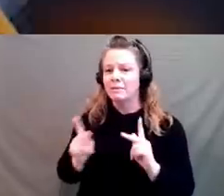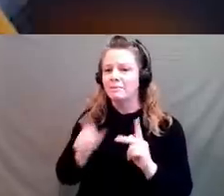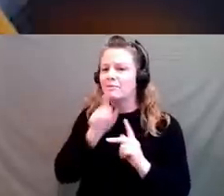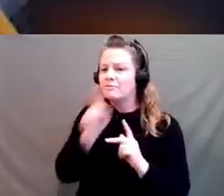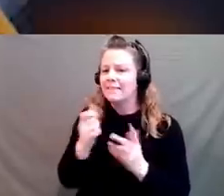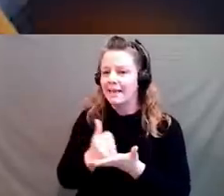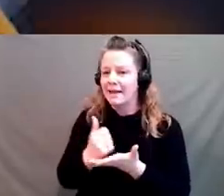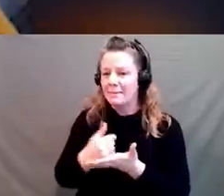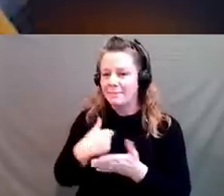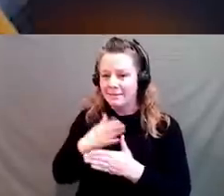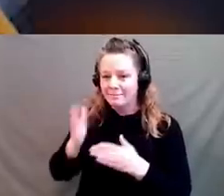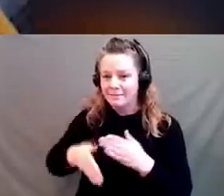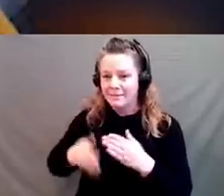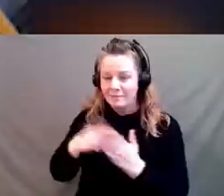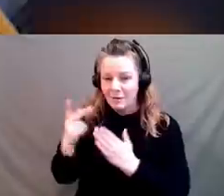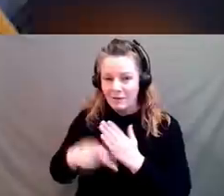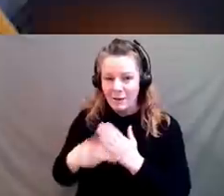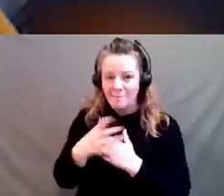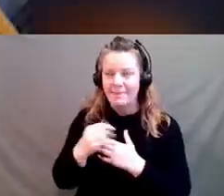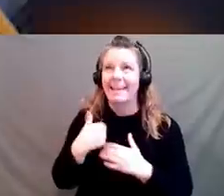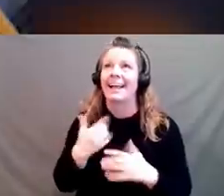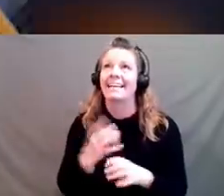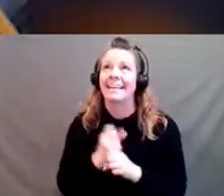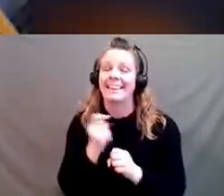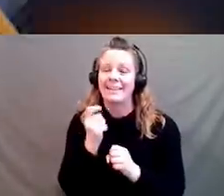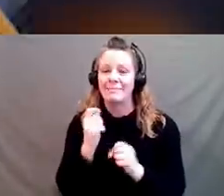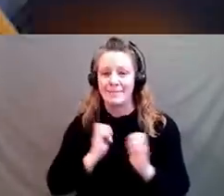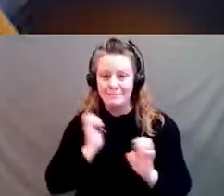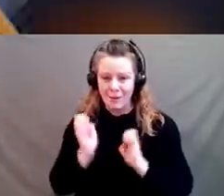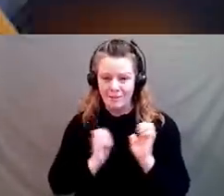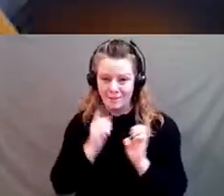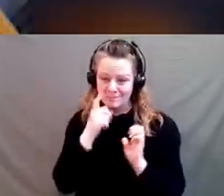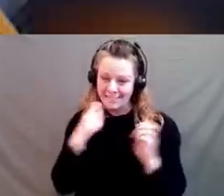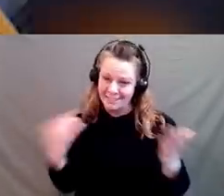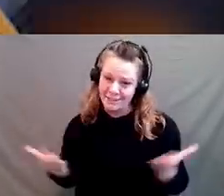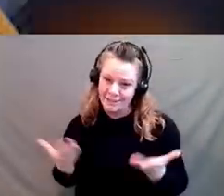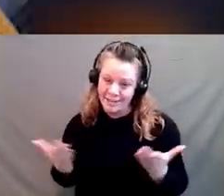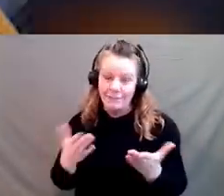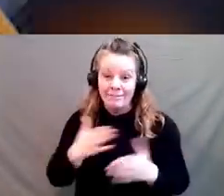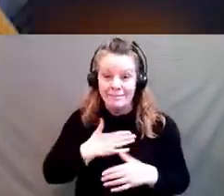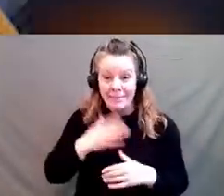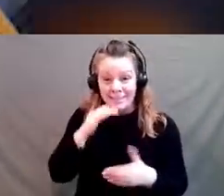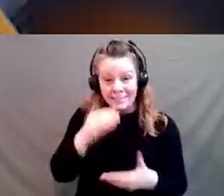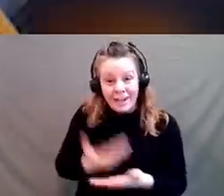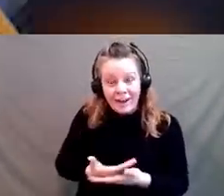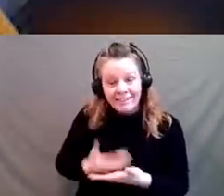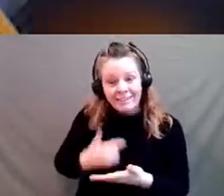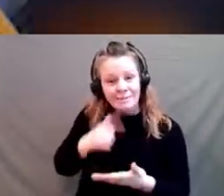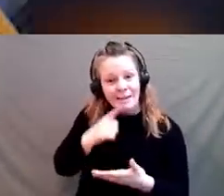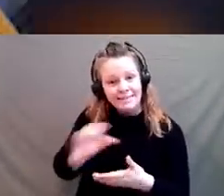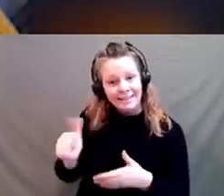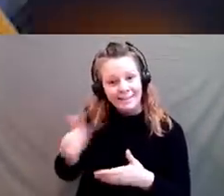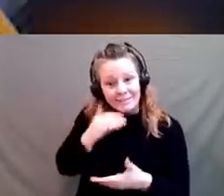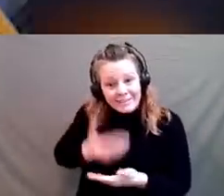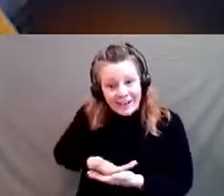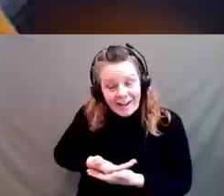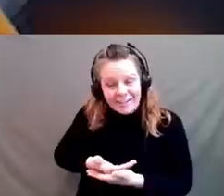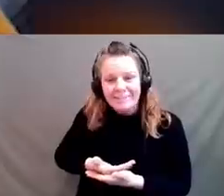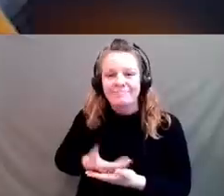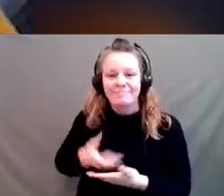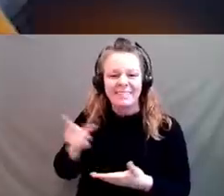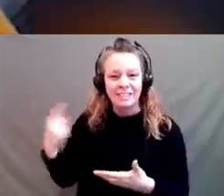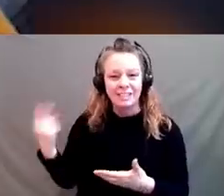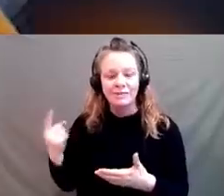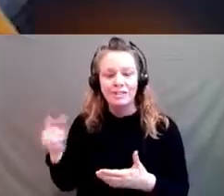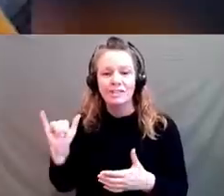program, and I get a little emotional because they're here. It was my daughter, my 10-year-old daughter. She was just like this